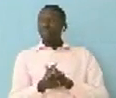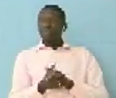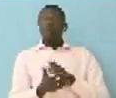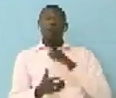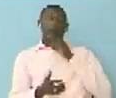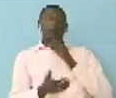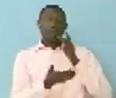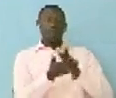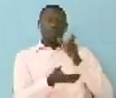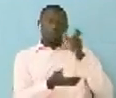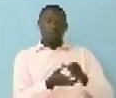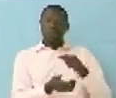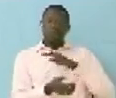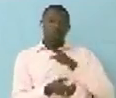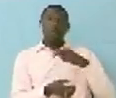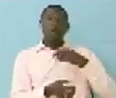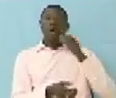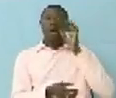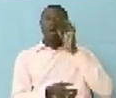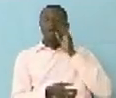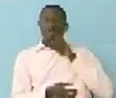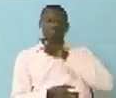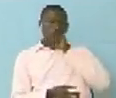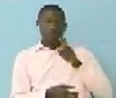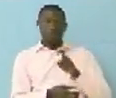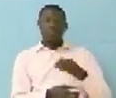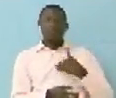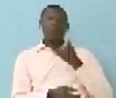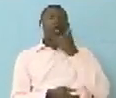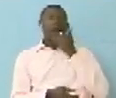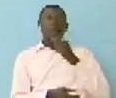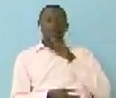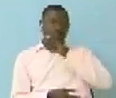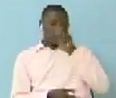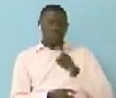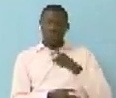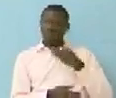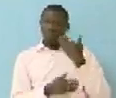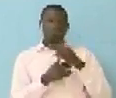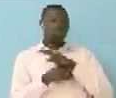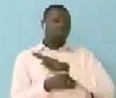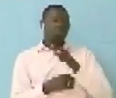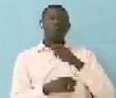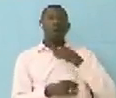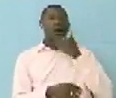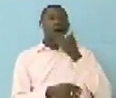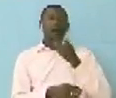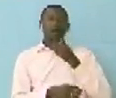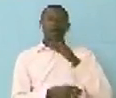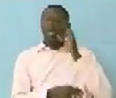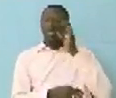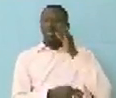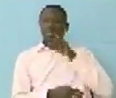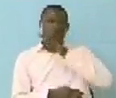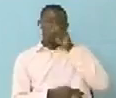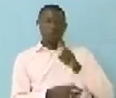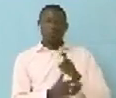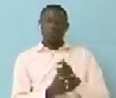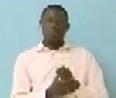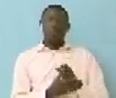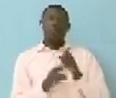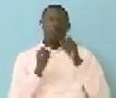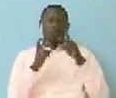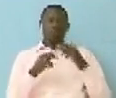Mr. Witness, I don't answer questions. I ask the question. Okay, I will leave that to the commission.